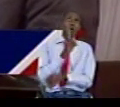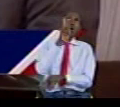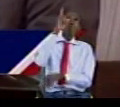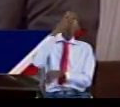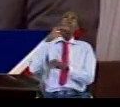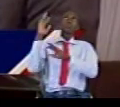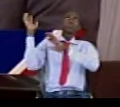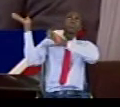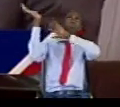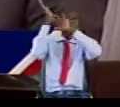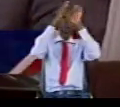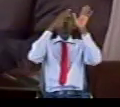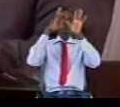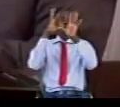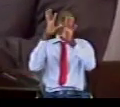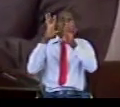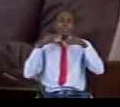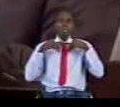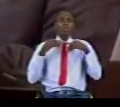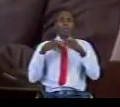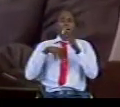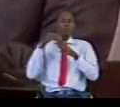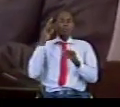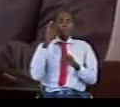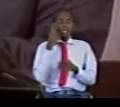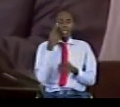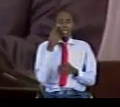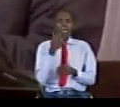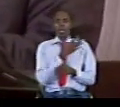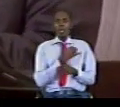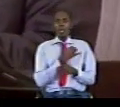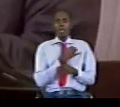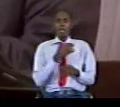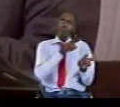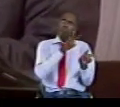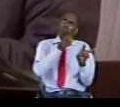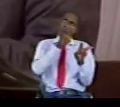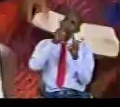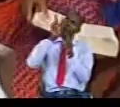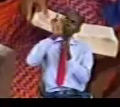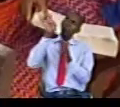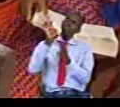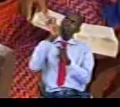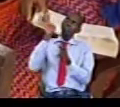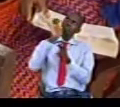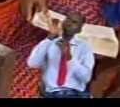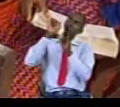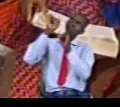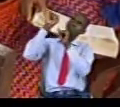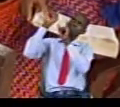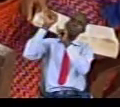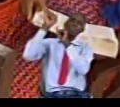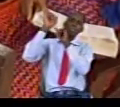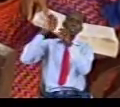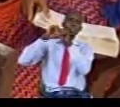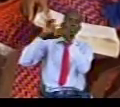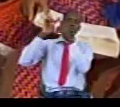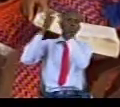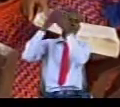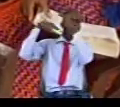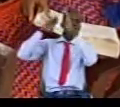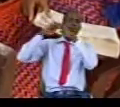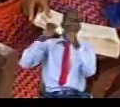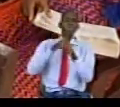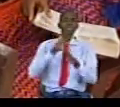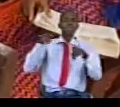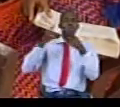out of their sight. And while they looked steadfastly toward where did he go?